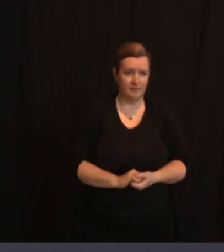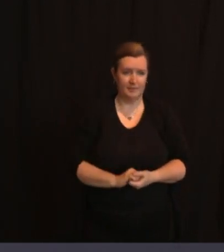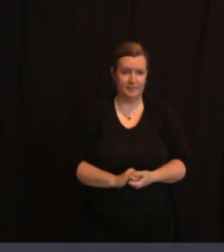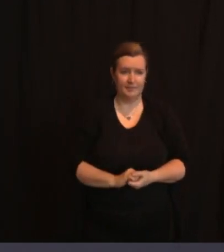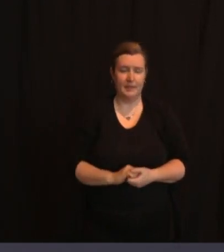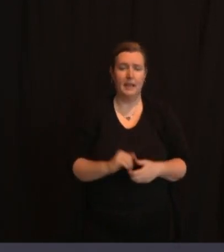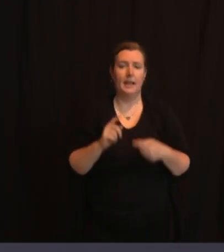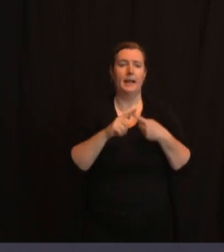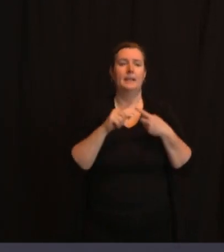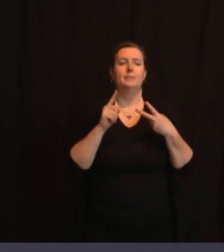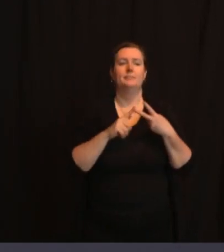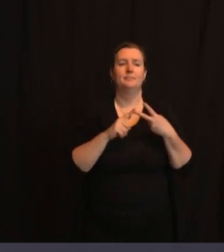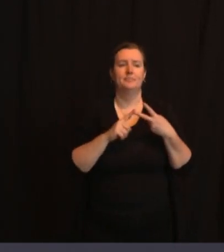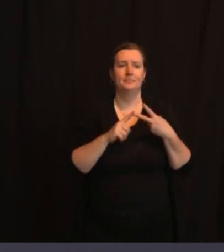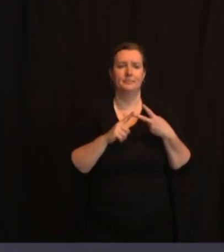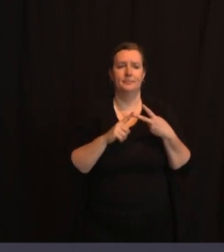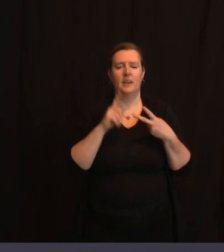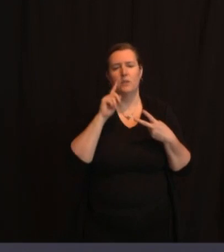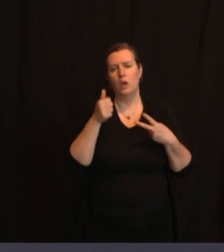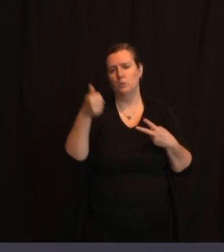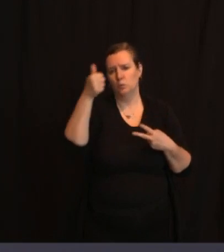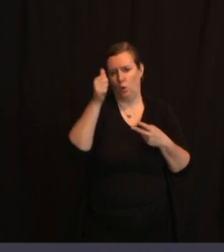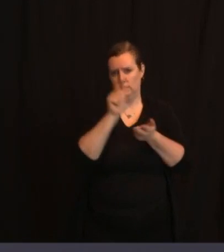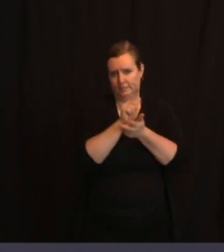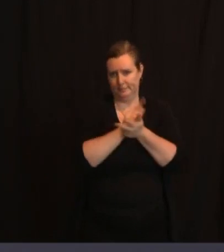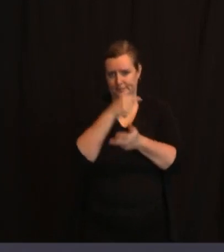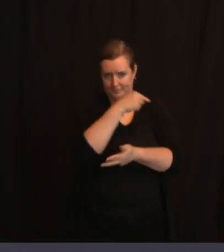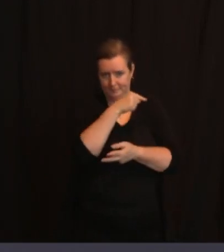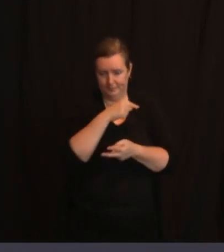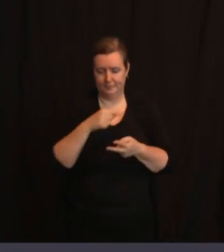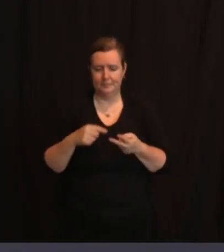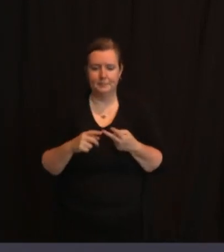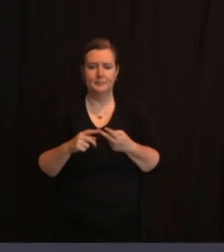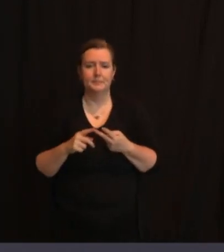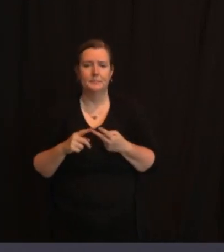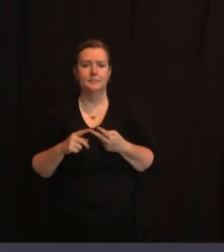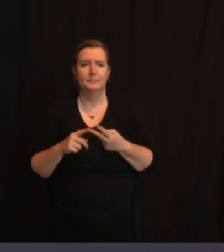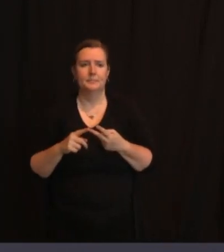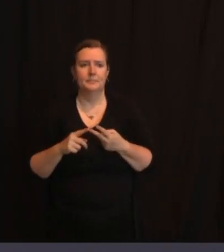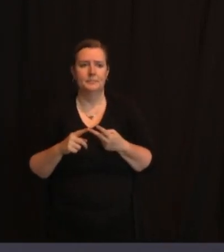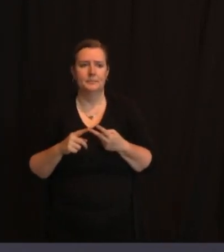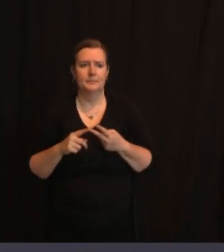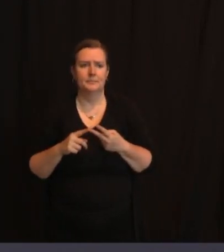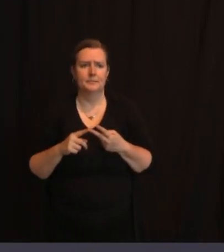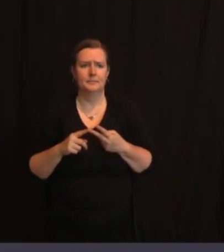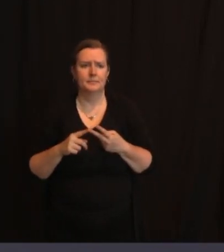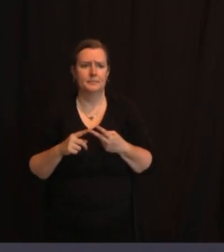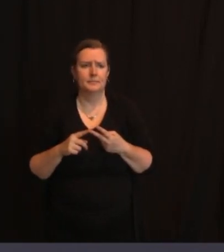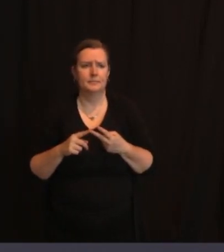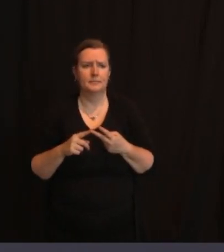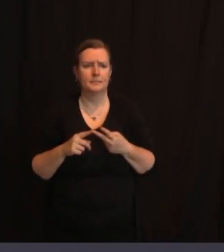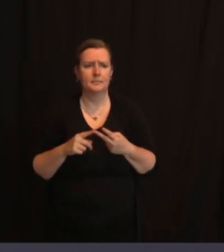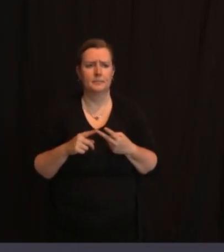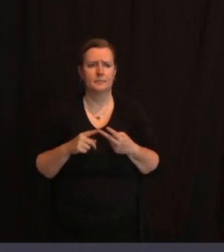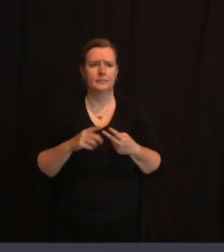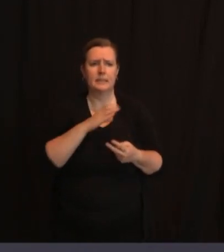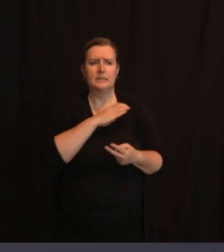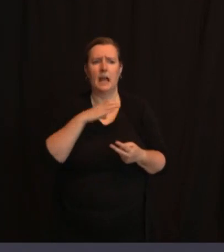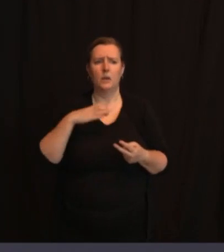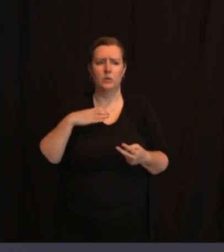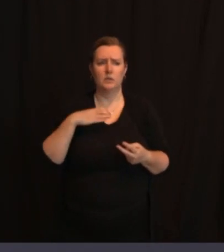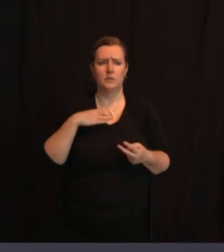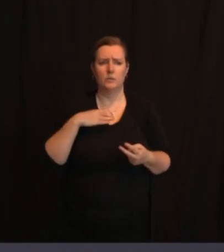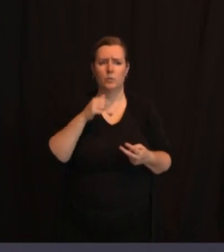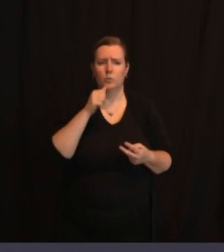the Attorney General whether or not you have any reaction to Trenton Councilwoman Robin Vaughn's comments on a call